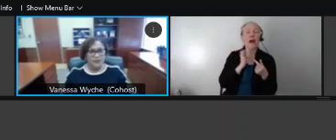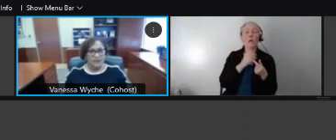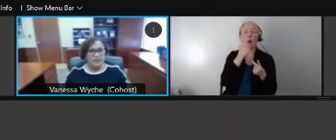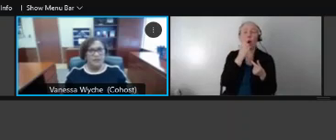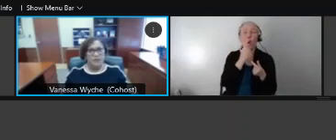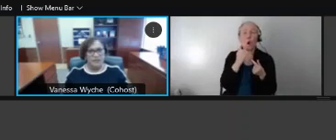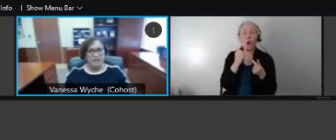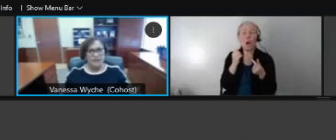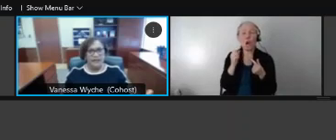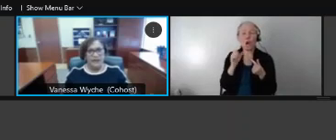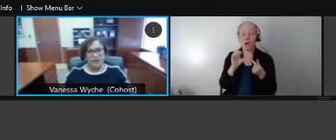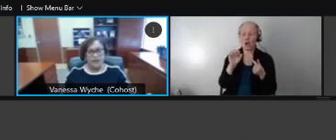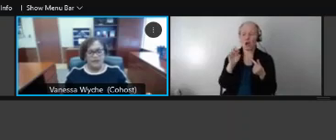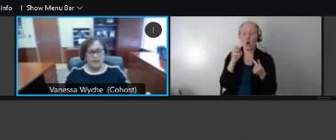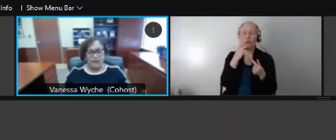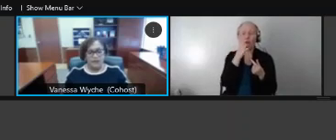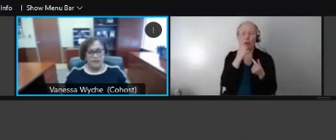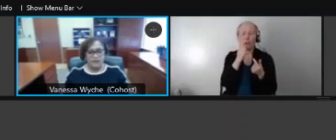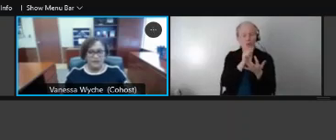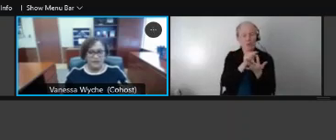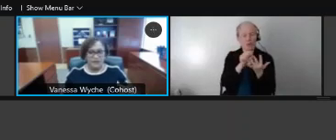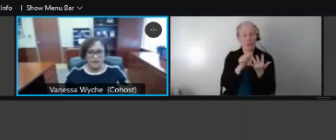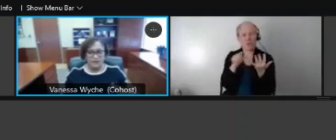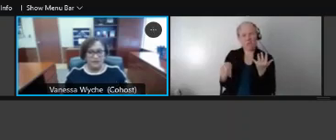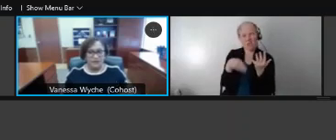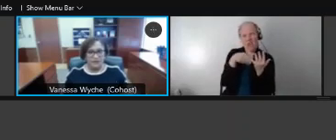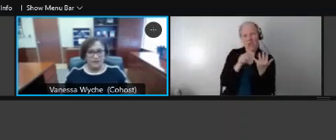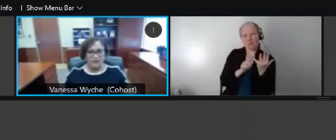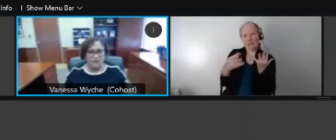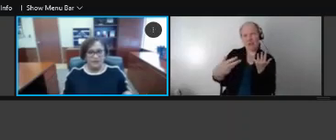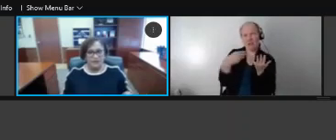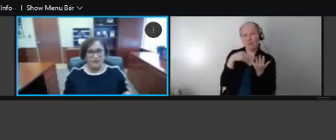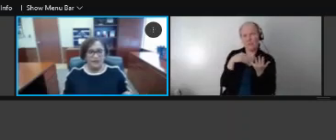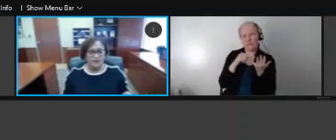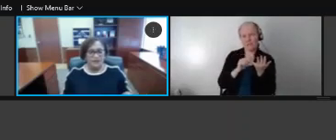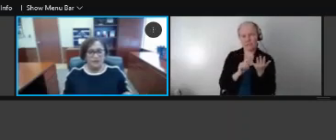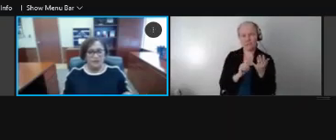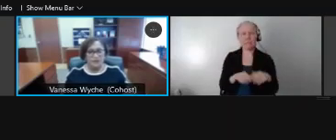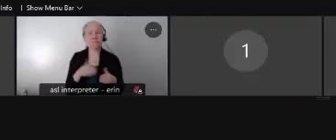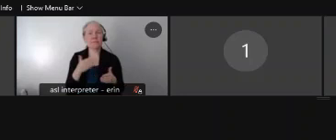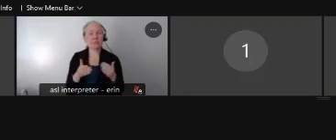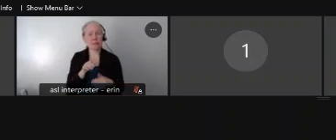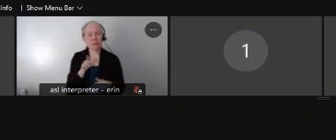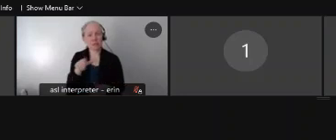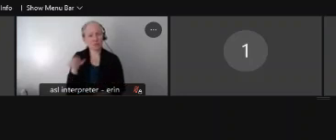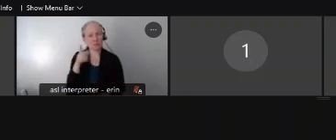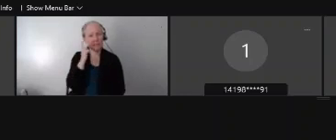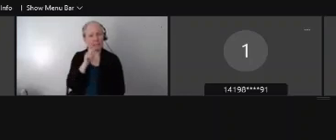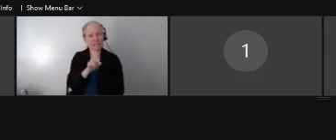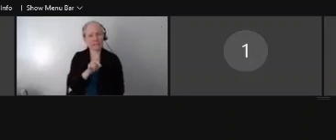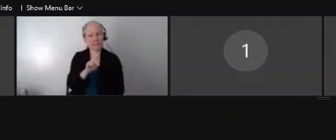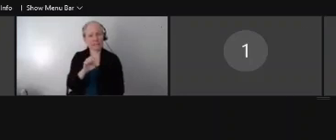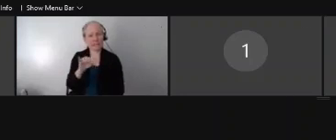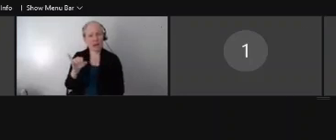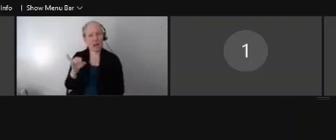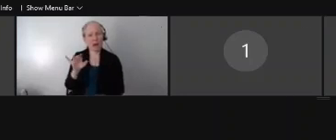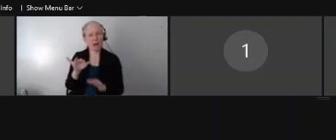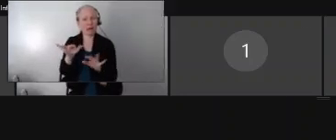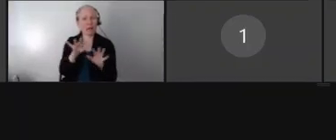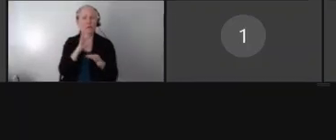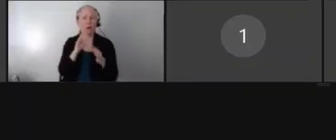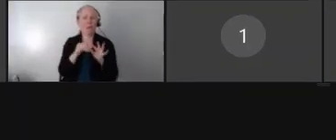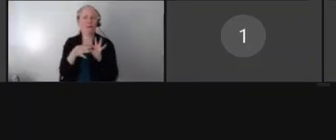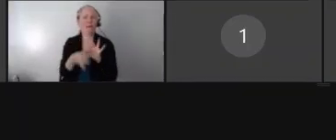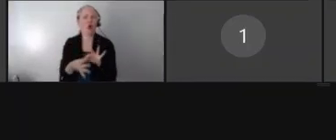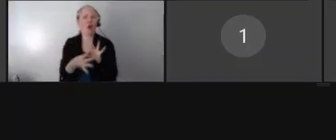important. You may hear now in the DEI circles the discussion about belonging also